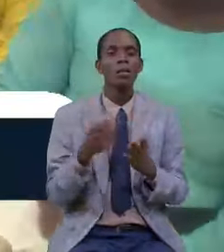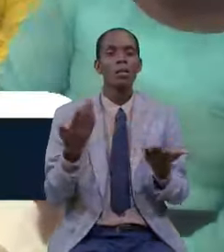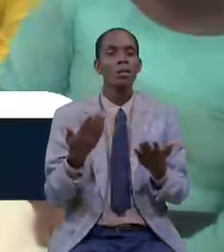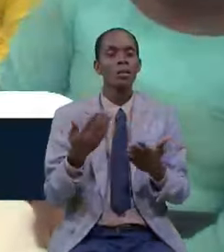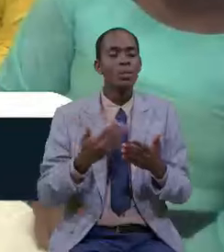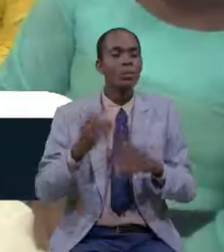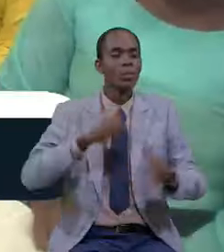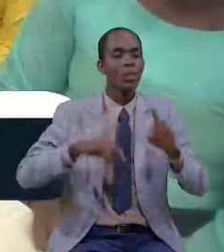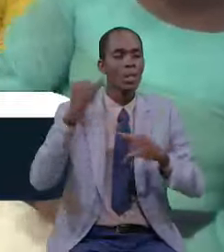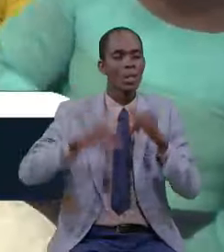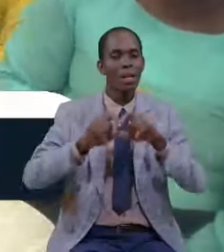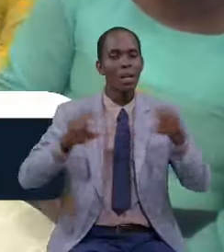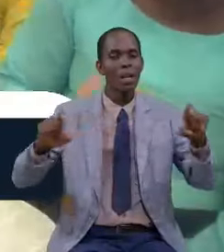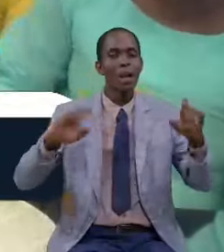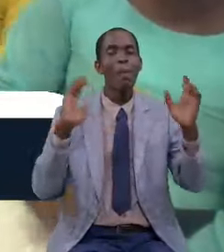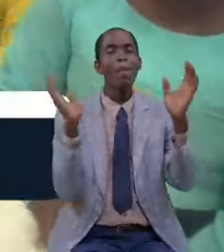last line.